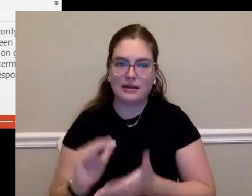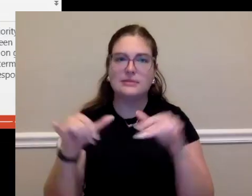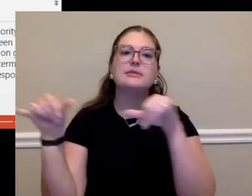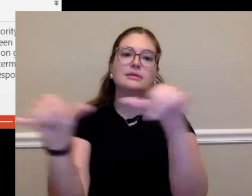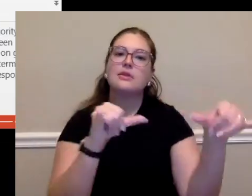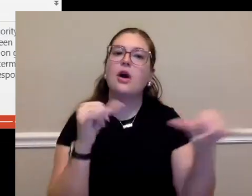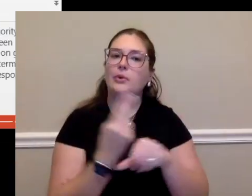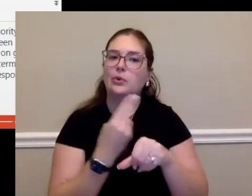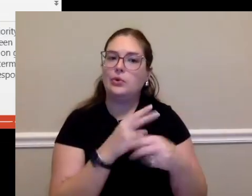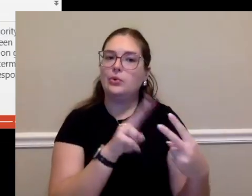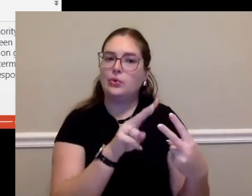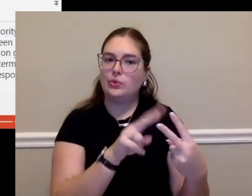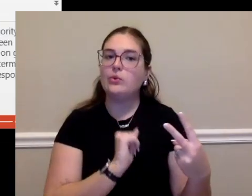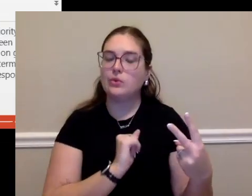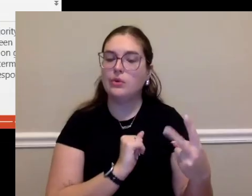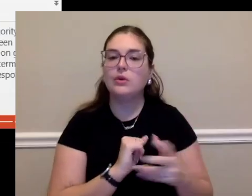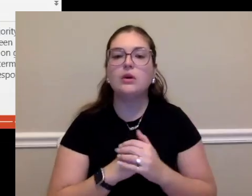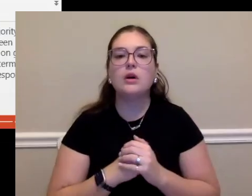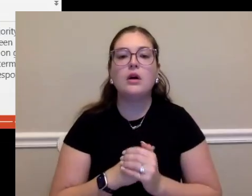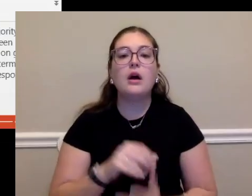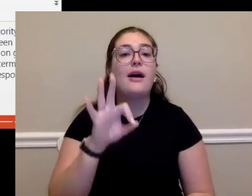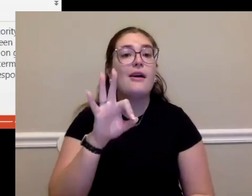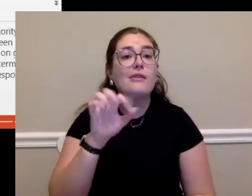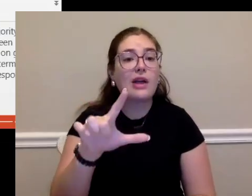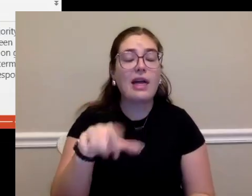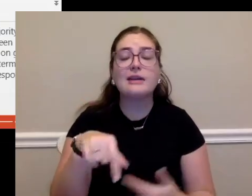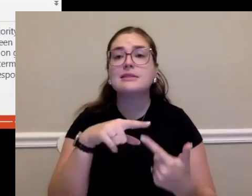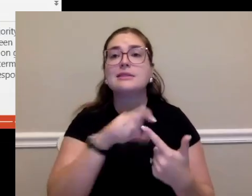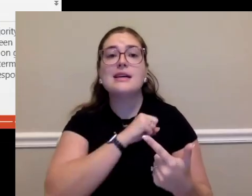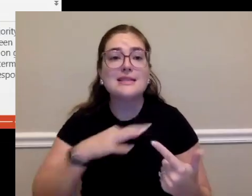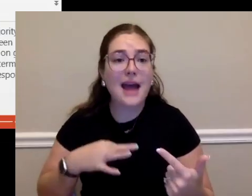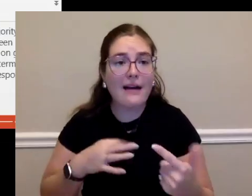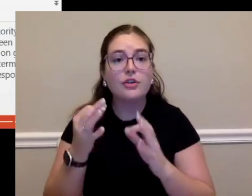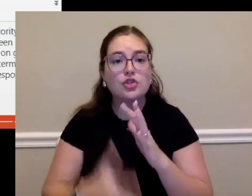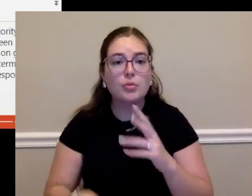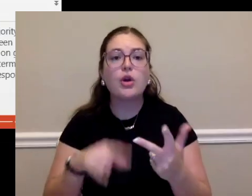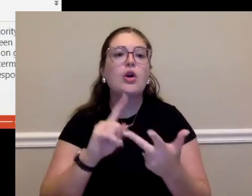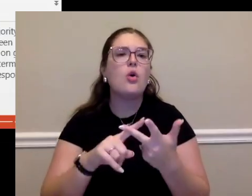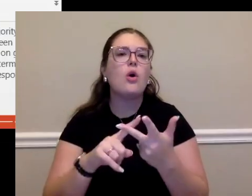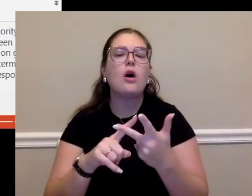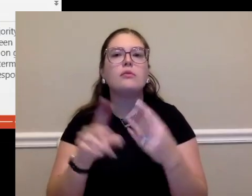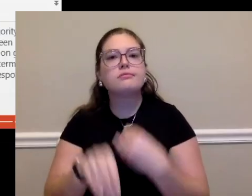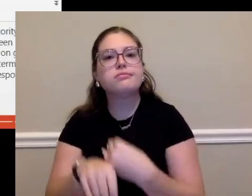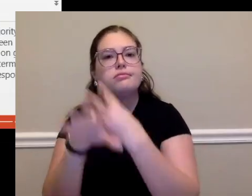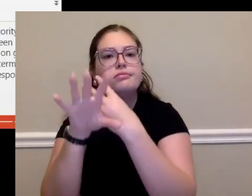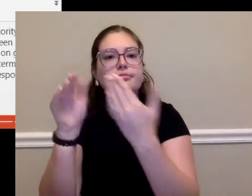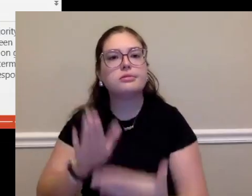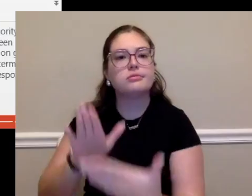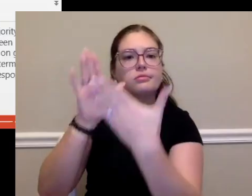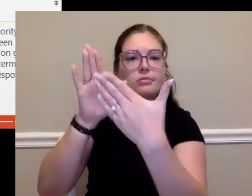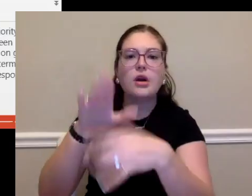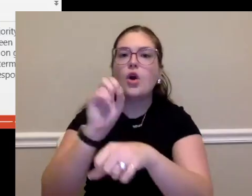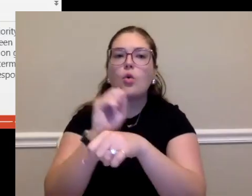And there's no significant difference between freelance staff interpreters or the mode of interpreting or the work environment